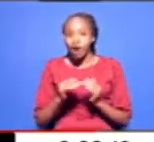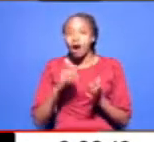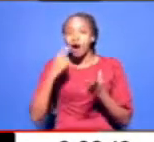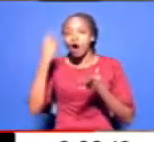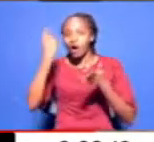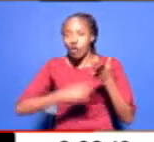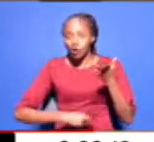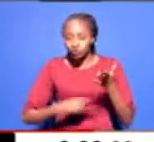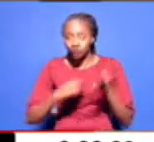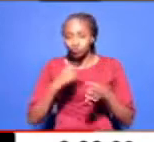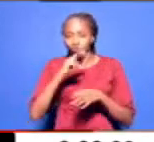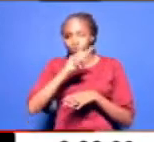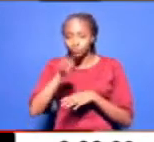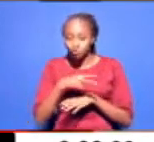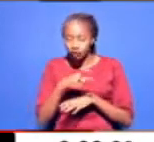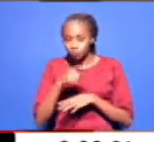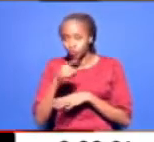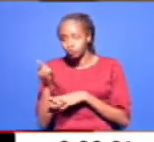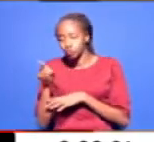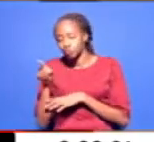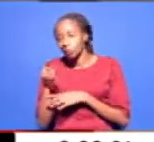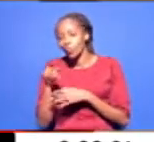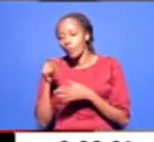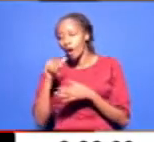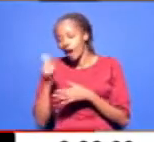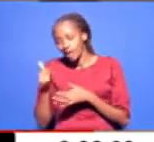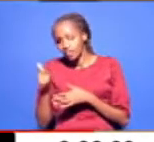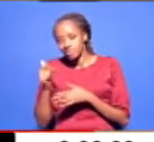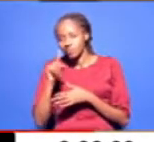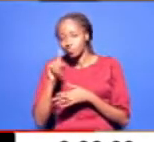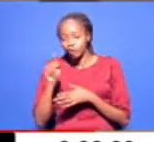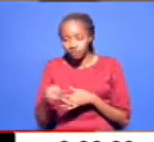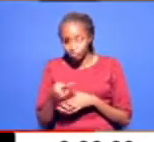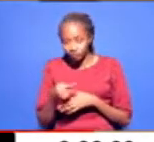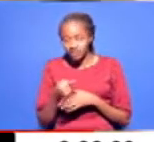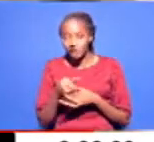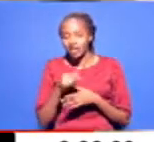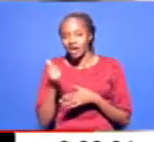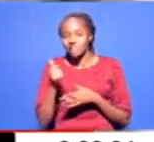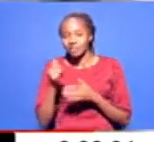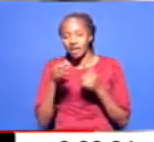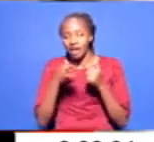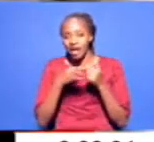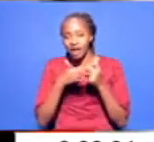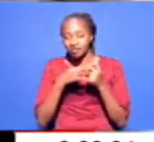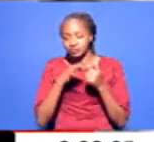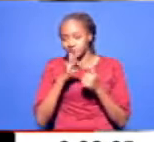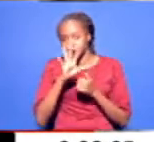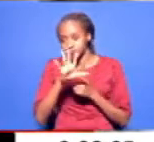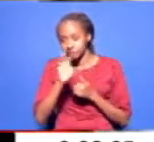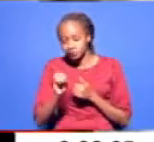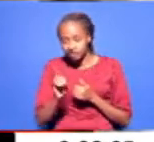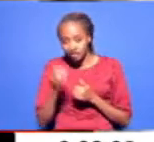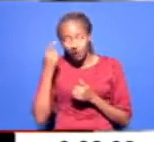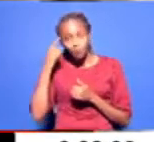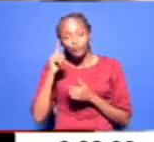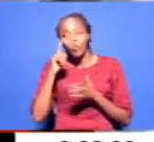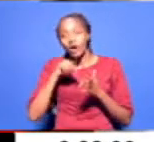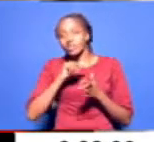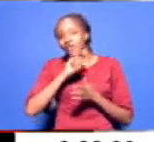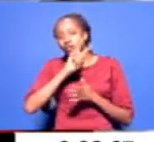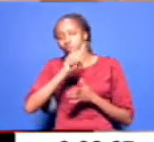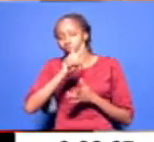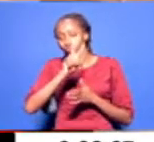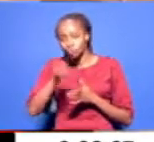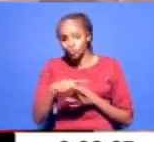2,800 shillings for a 50 kg DAP fertilizer, 1,850 shillings for CAN, 2,700 shillings